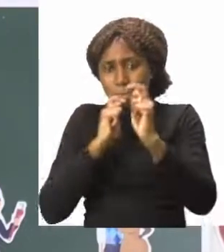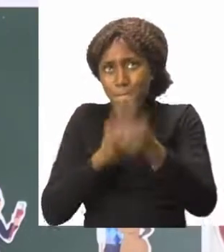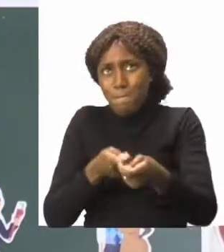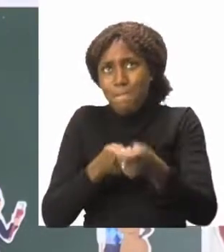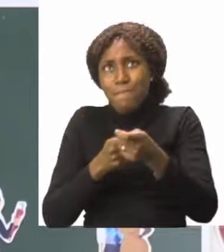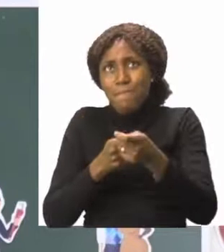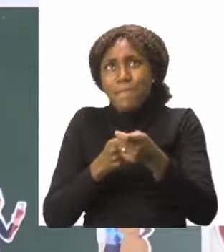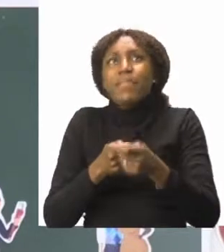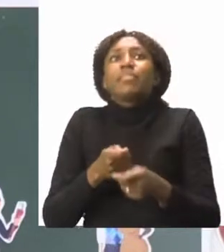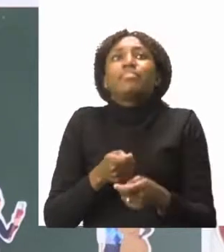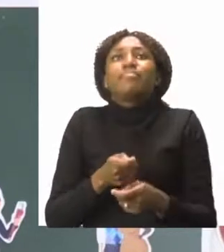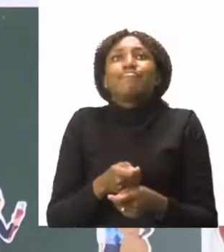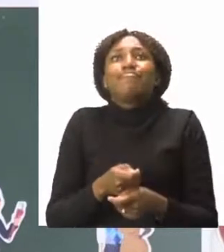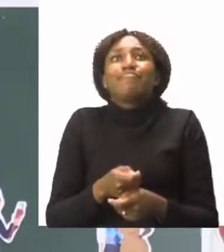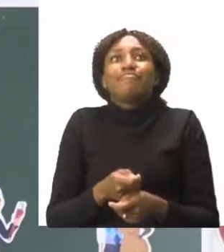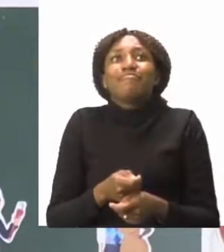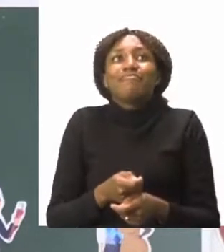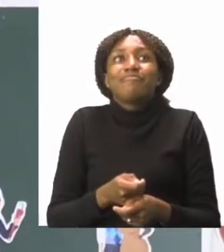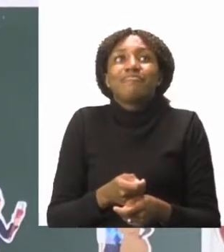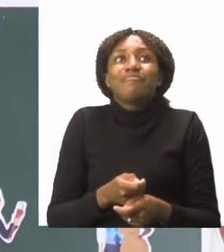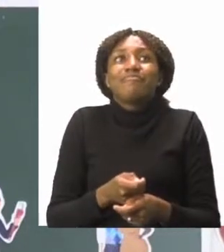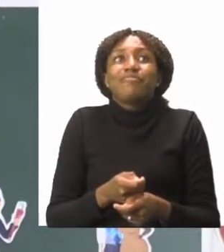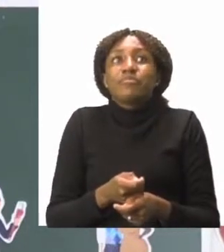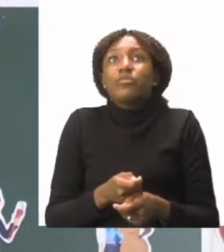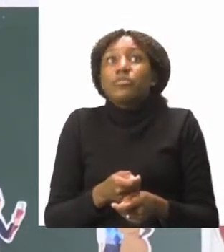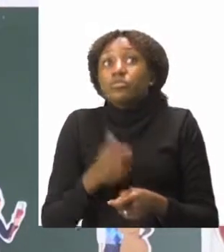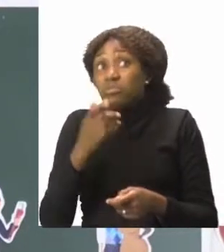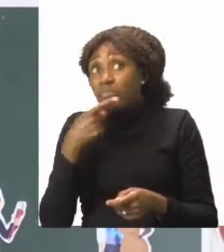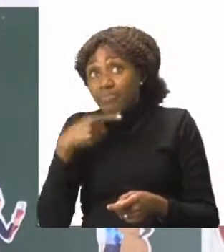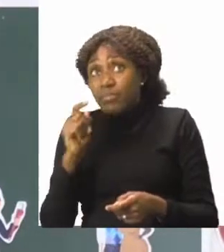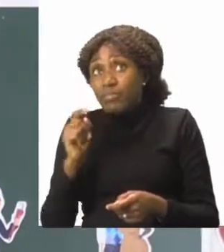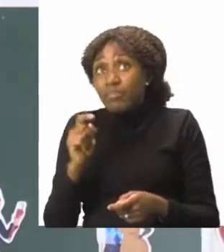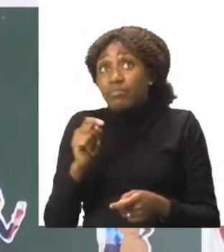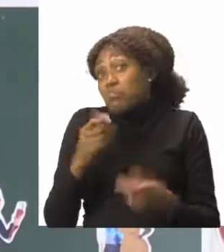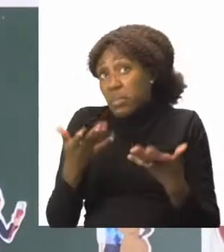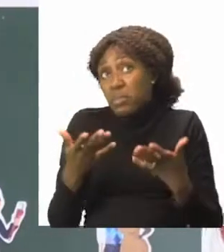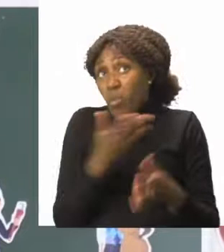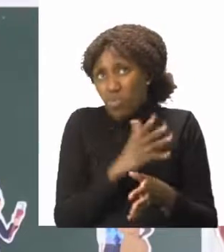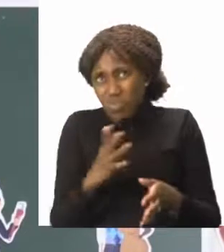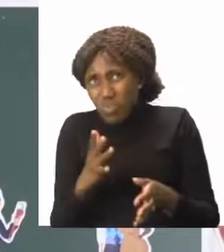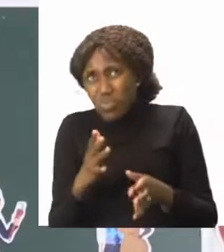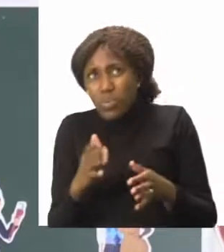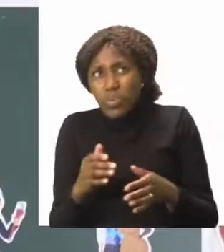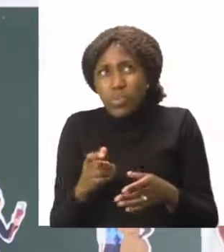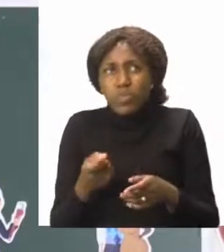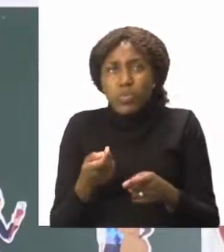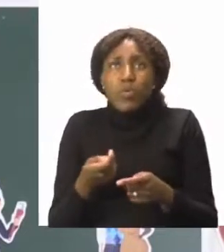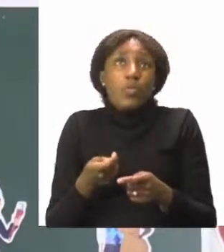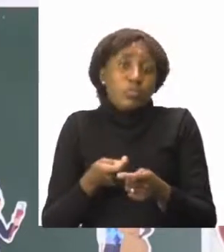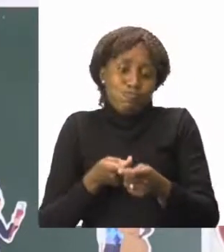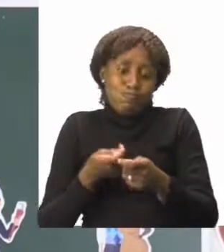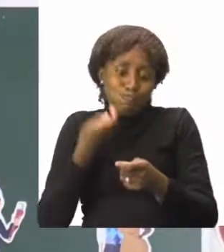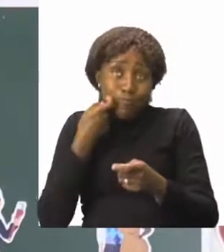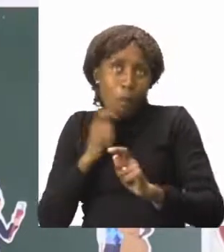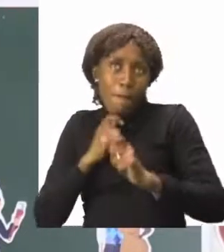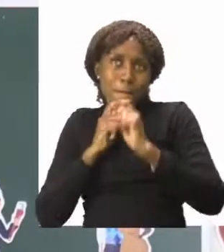a fisherman. He is the one who goes into the ocean or into the lakes and goes with his fishing rod, whoop,